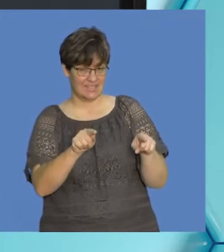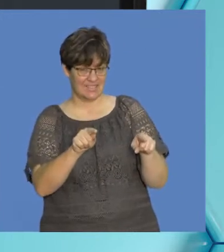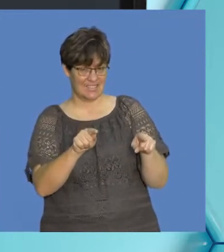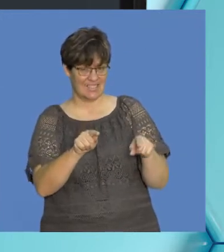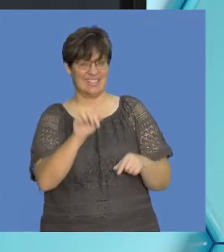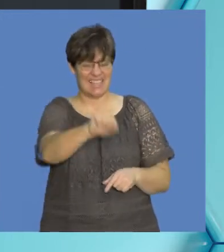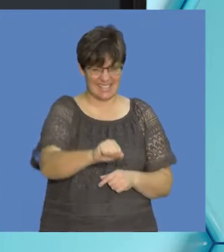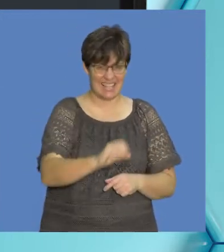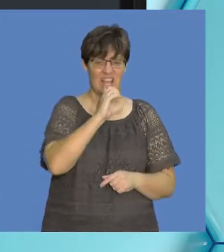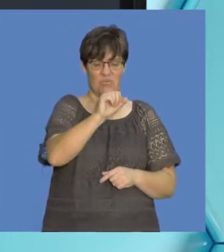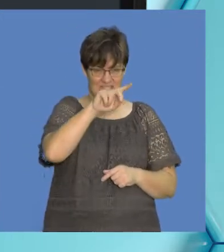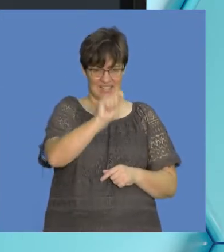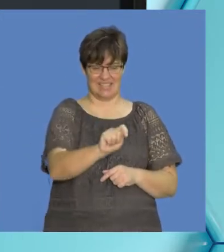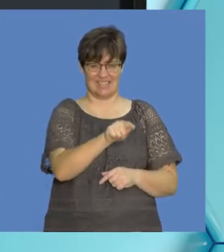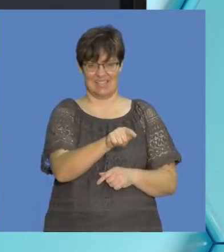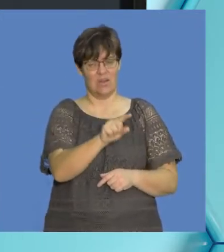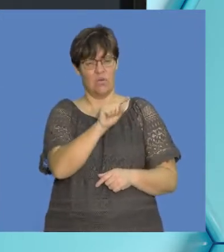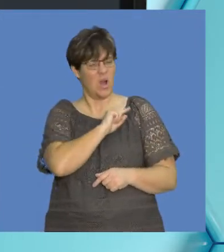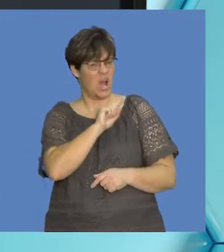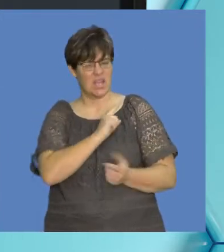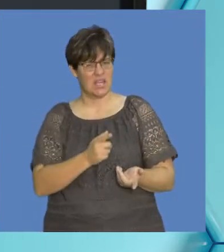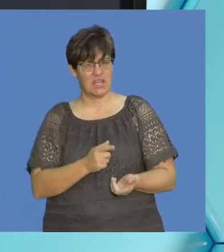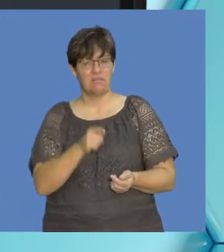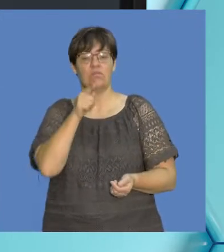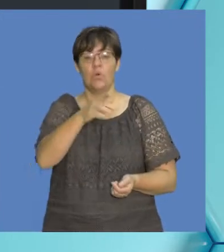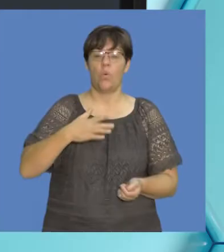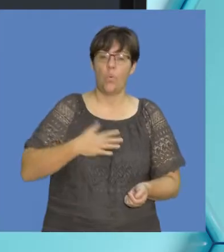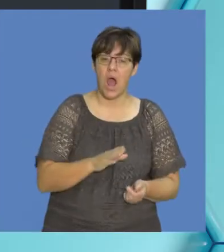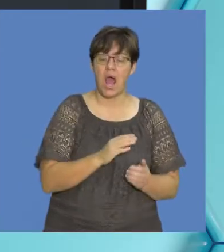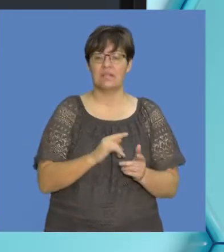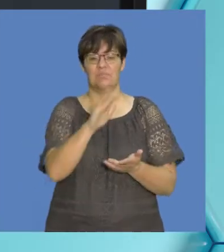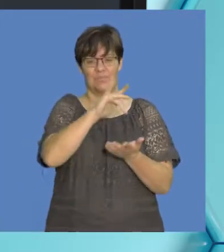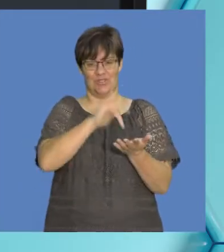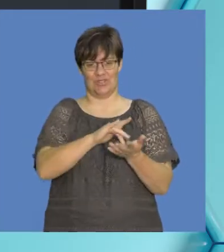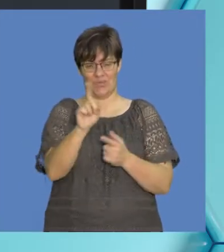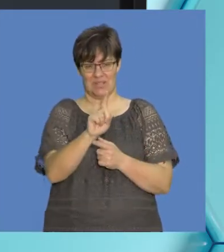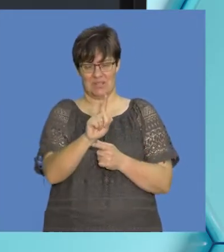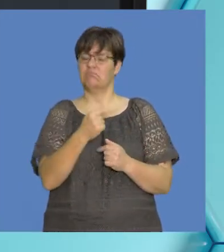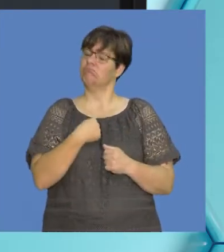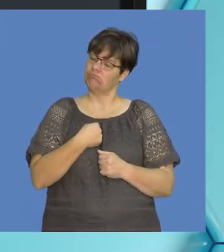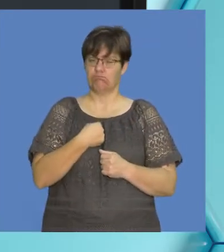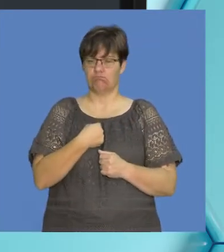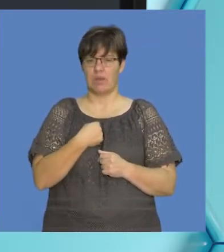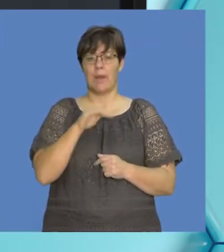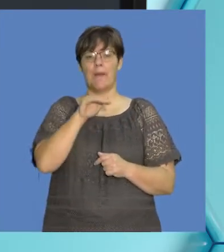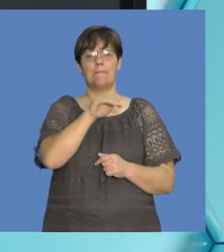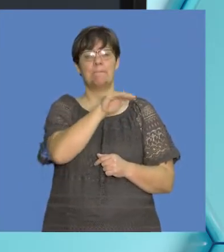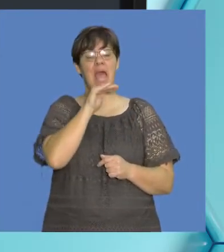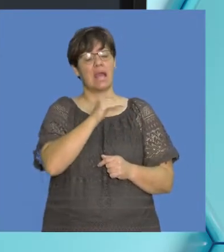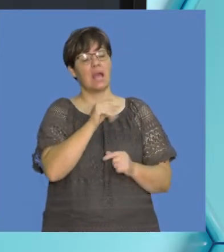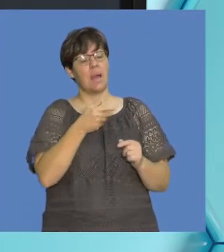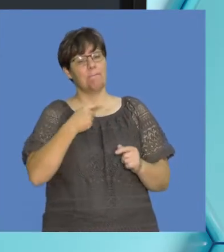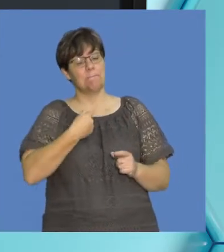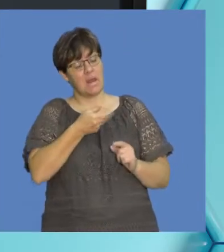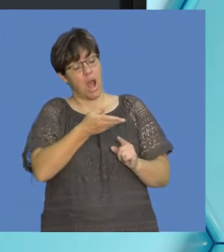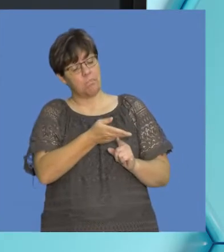Yes, a credit balance. Why? Because you want to be in a position to say, the bank owes me